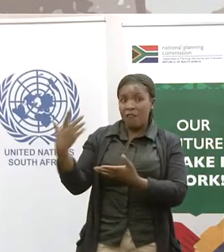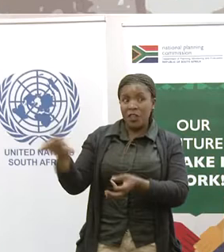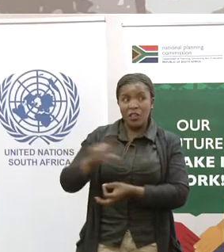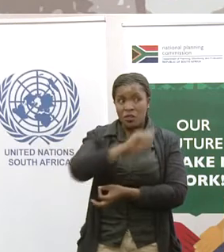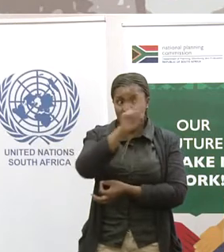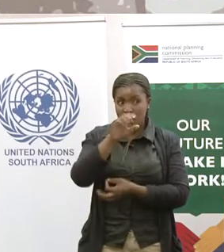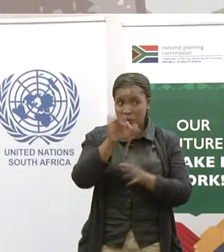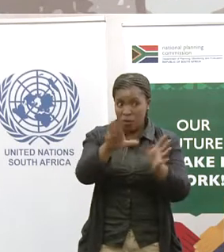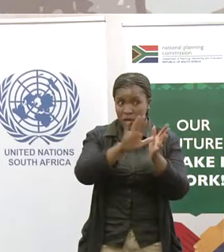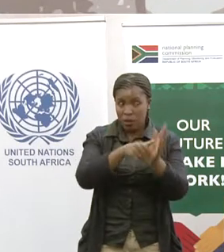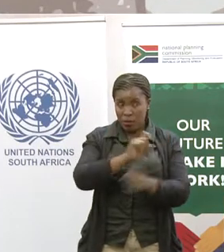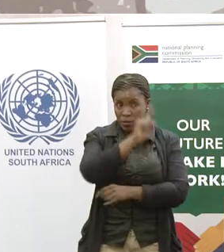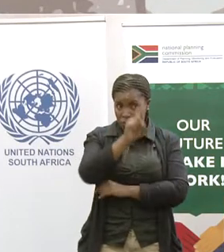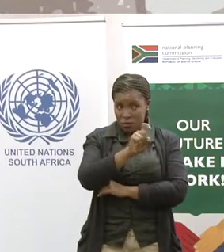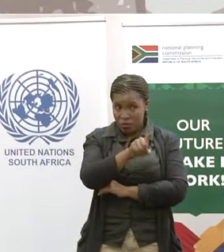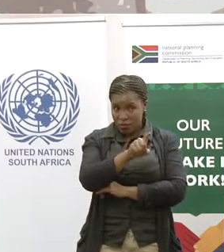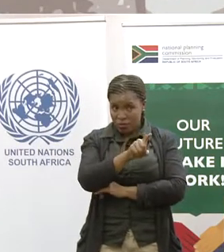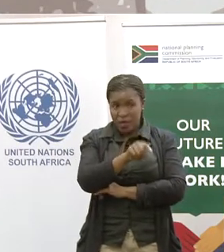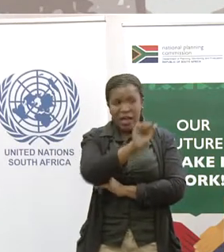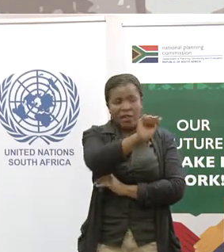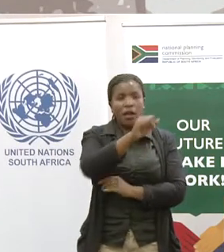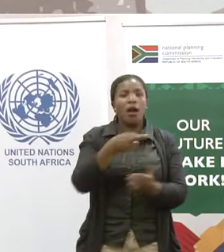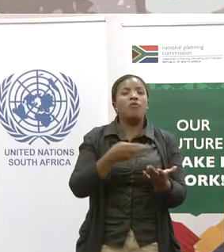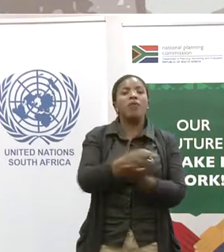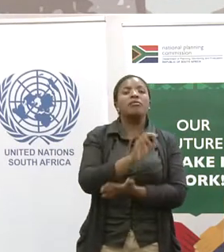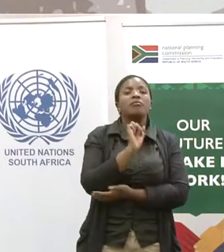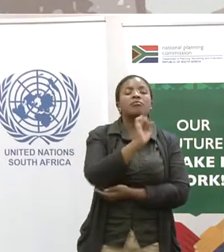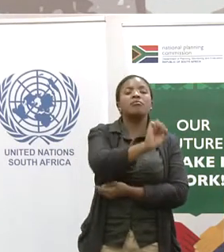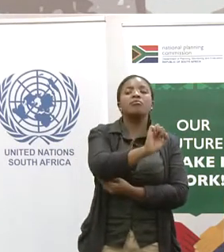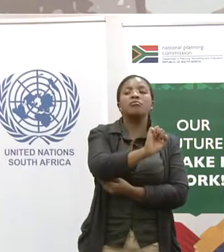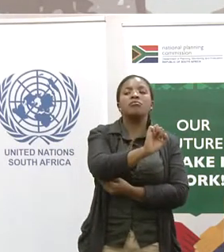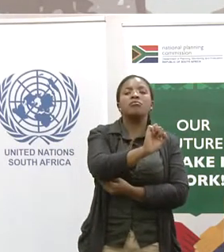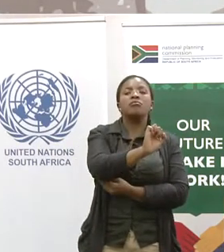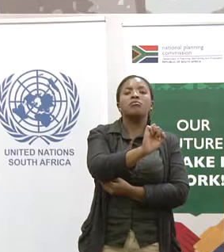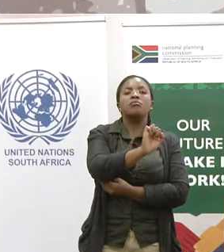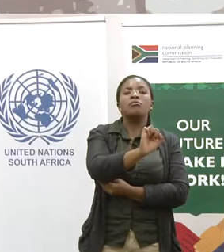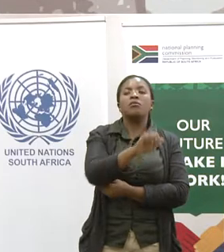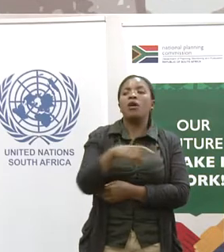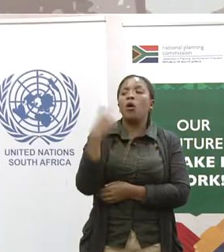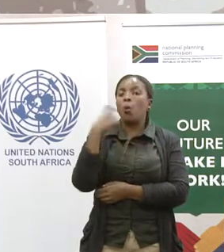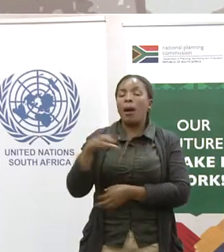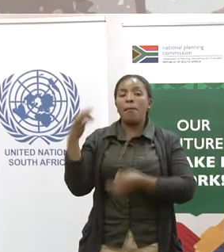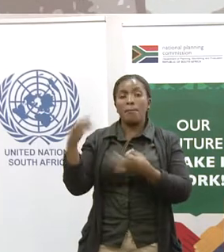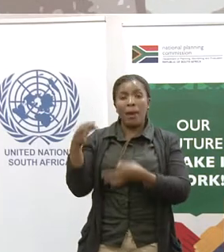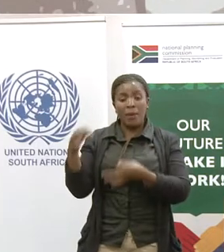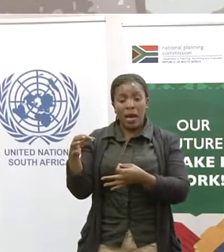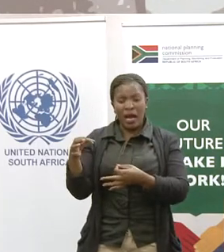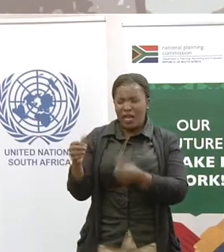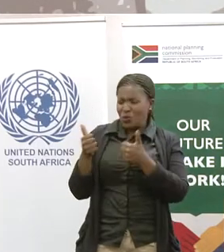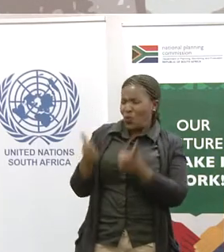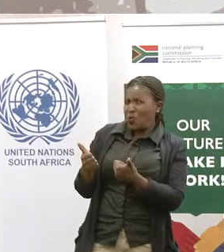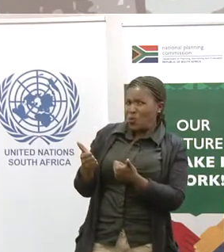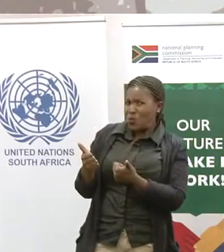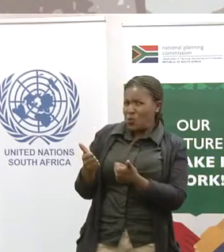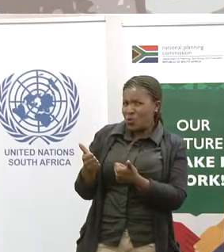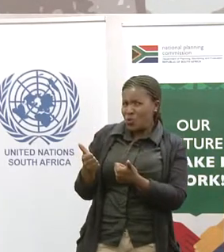people with disabilities as the rights holders themselves to say, is the white paper good enough? Do